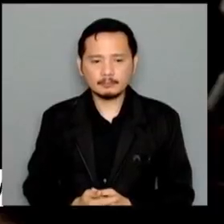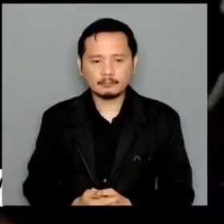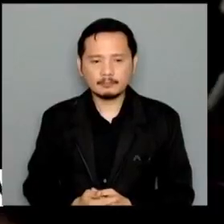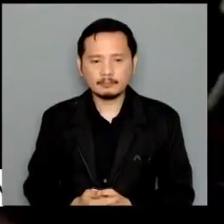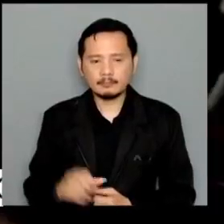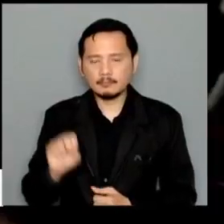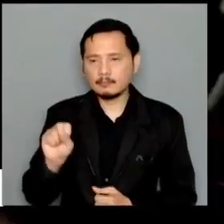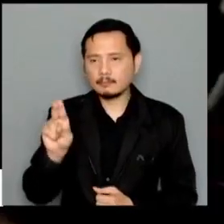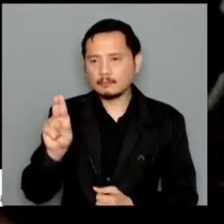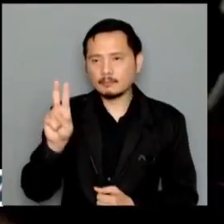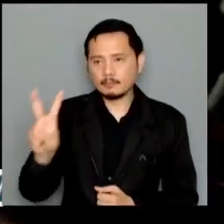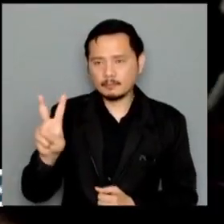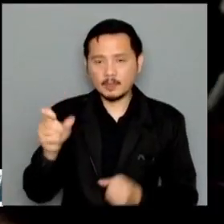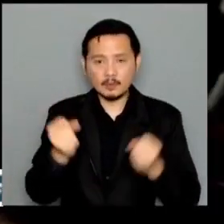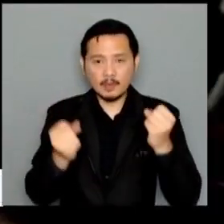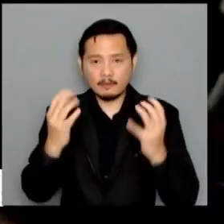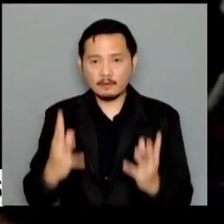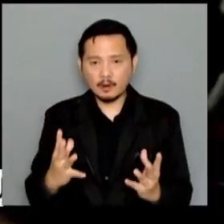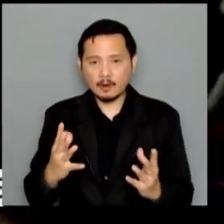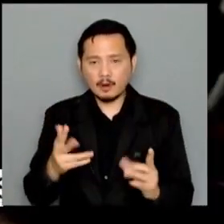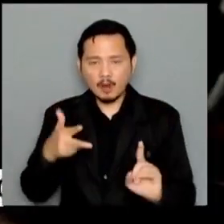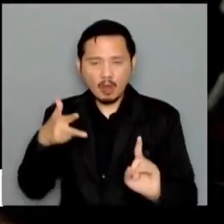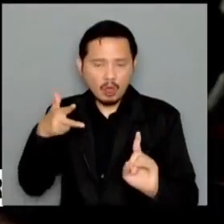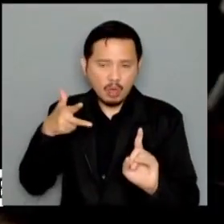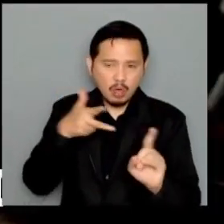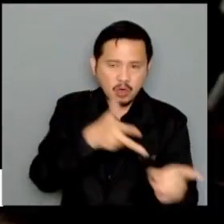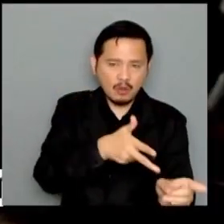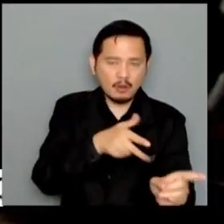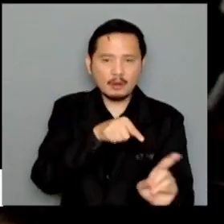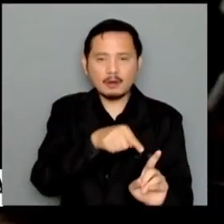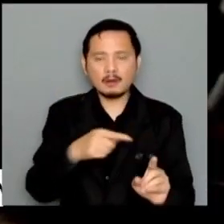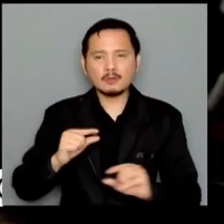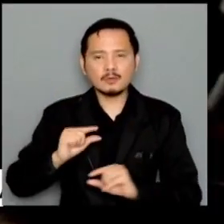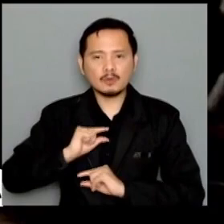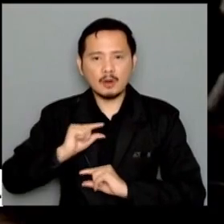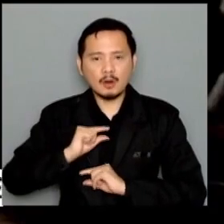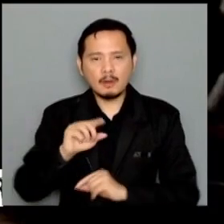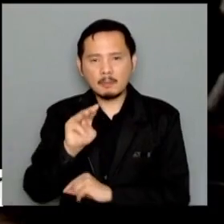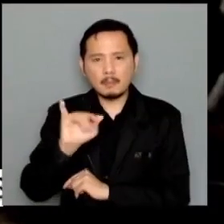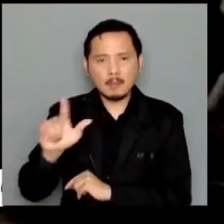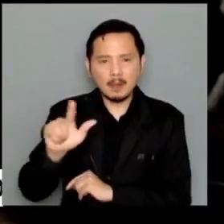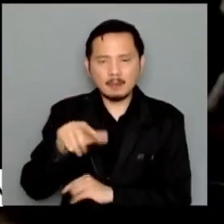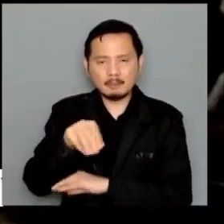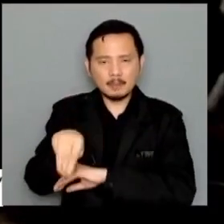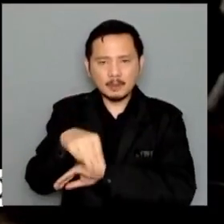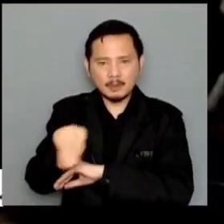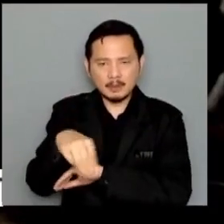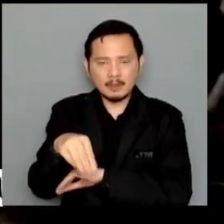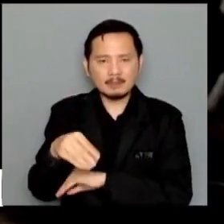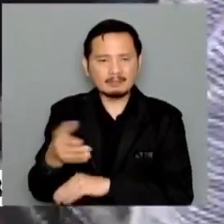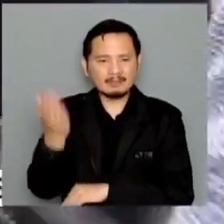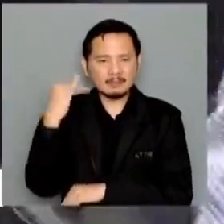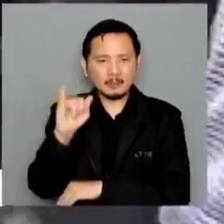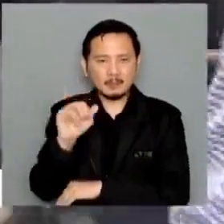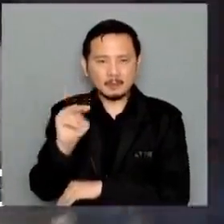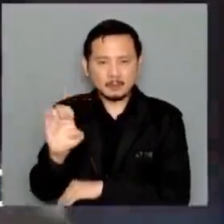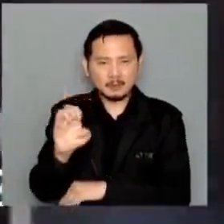The SUV driver who ran over a security guard near a mall in Mandaluyong City last June has been indicted for